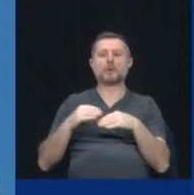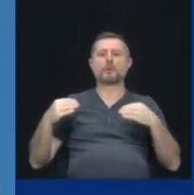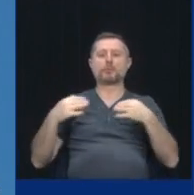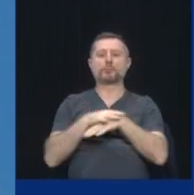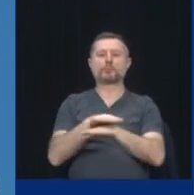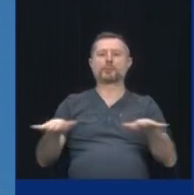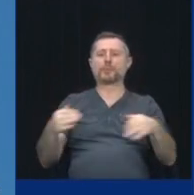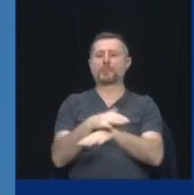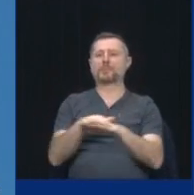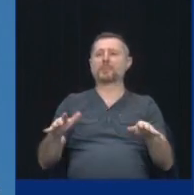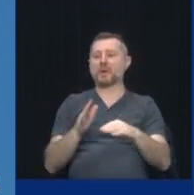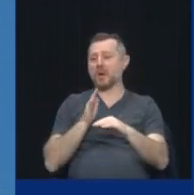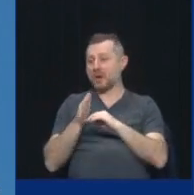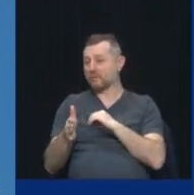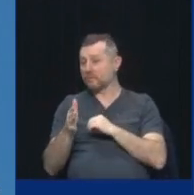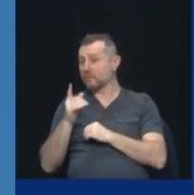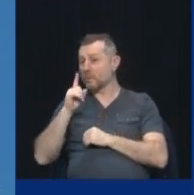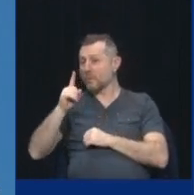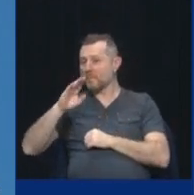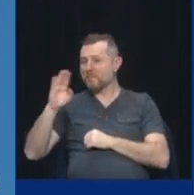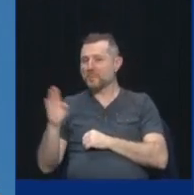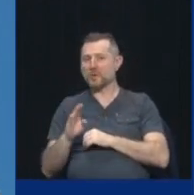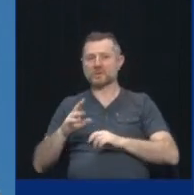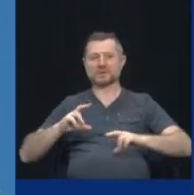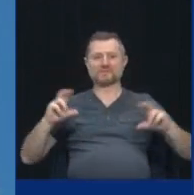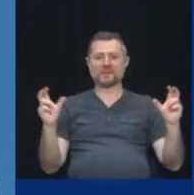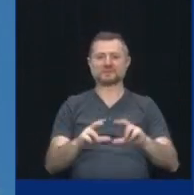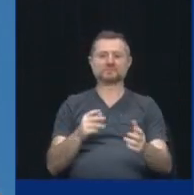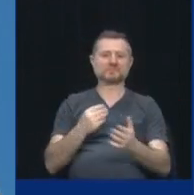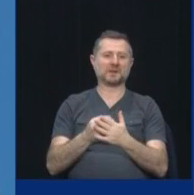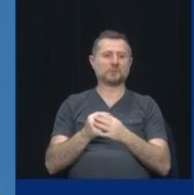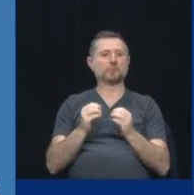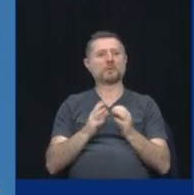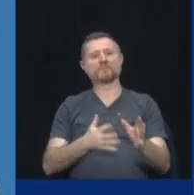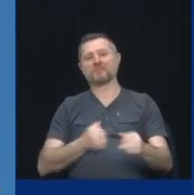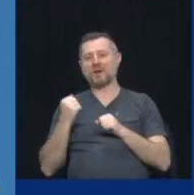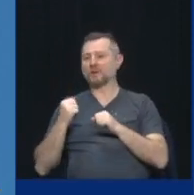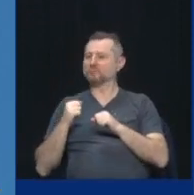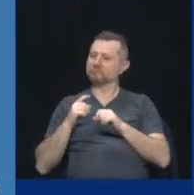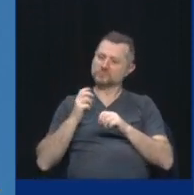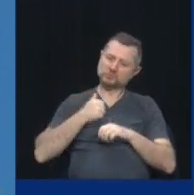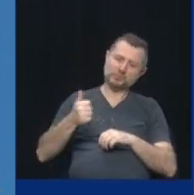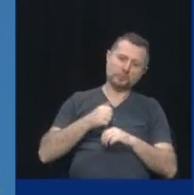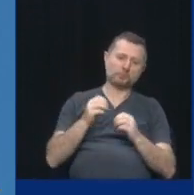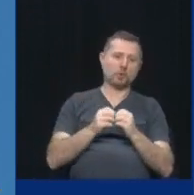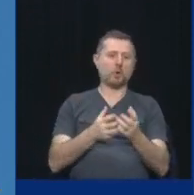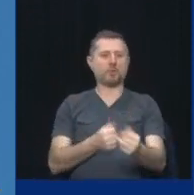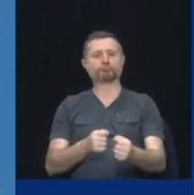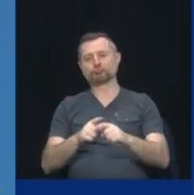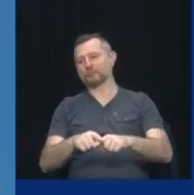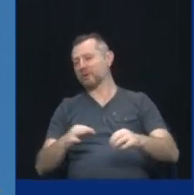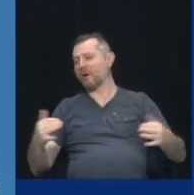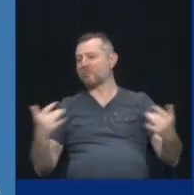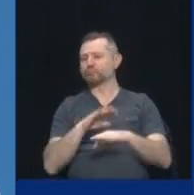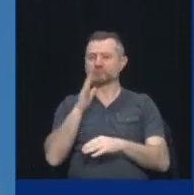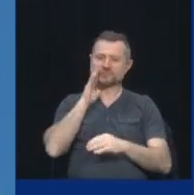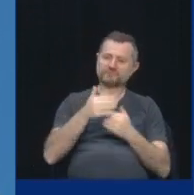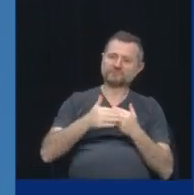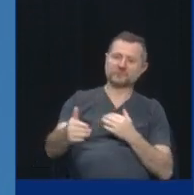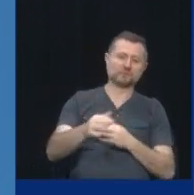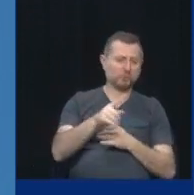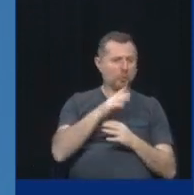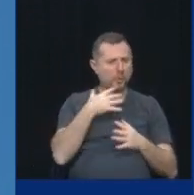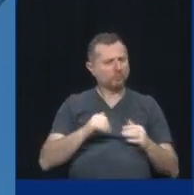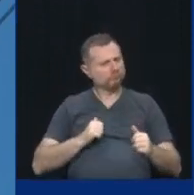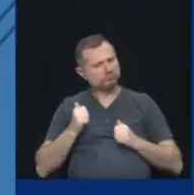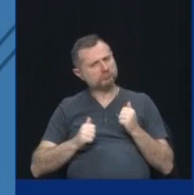invested to make sure that you have a faster and more reliable commute now and in the future. This ambitious and